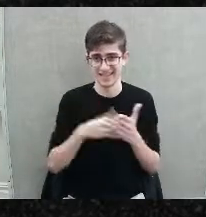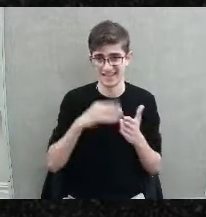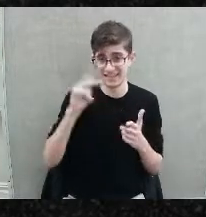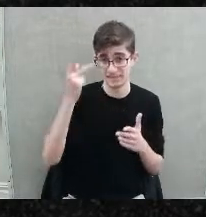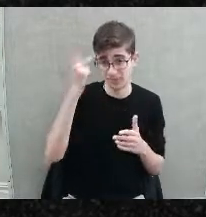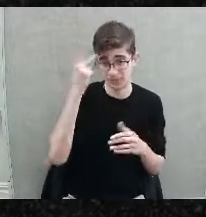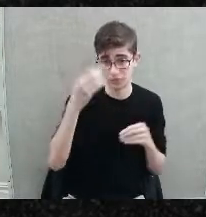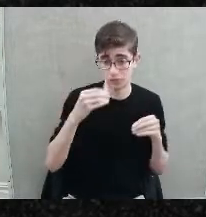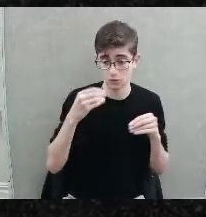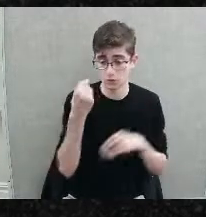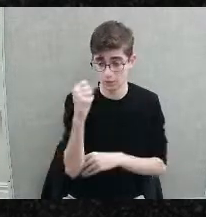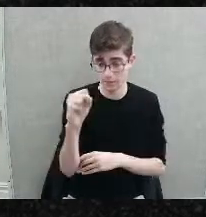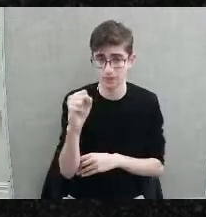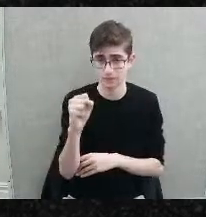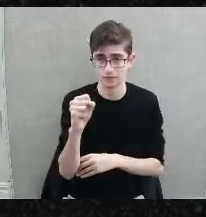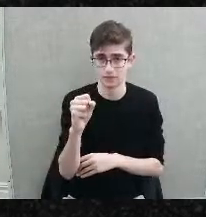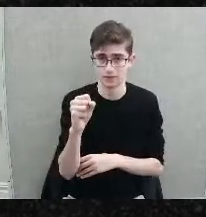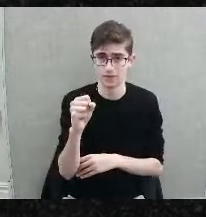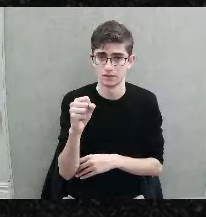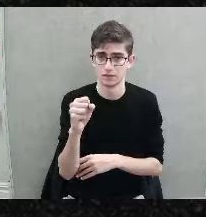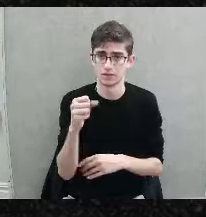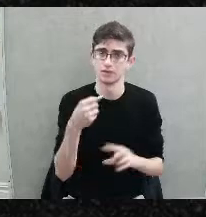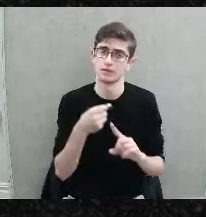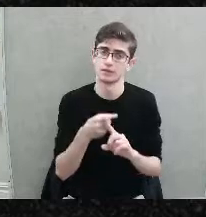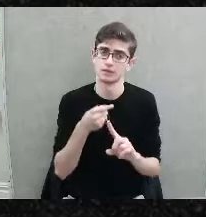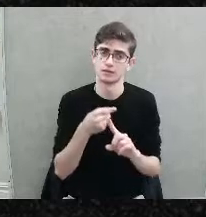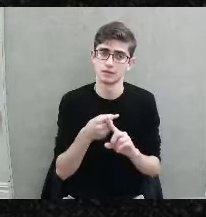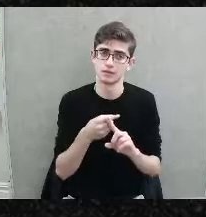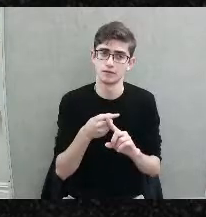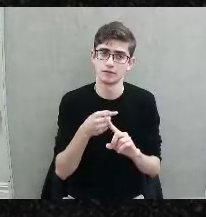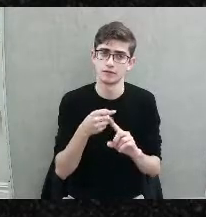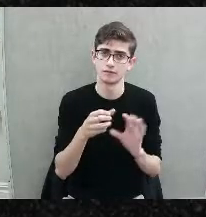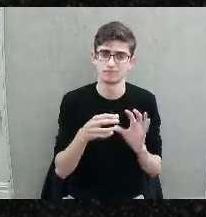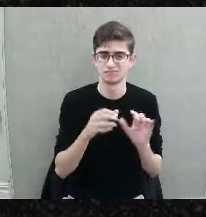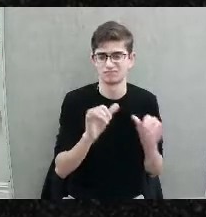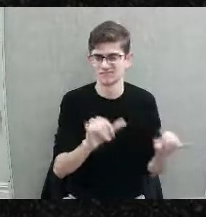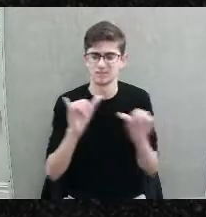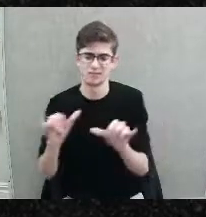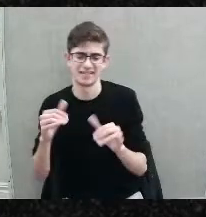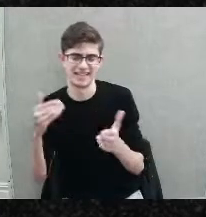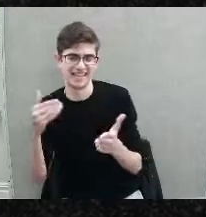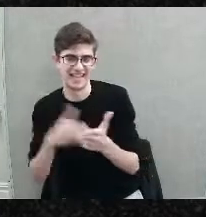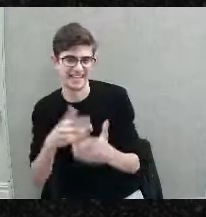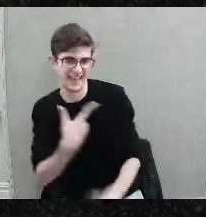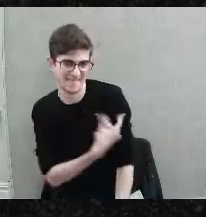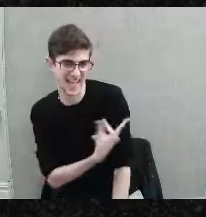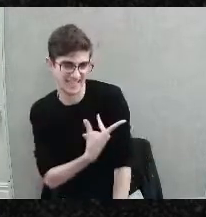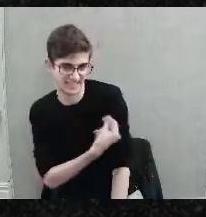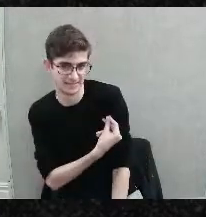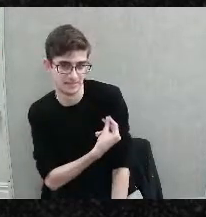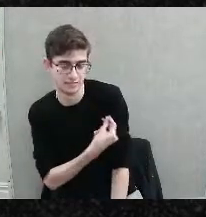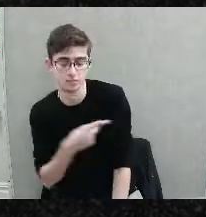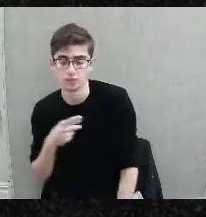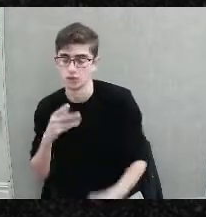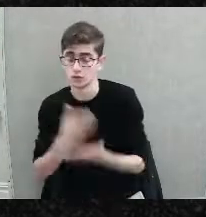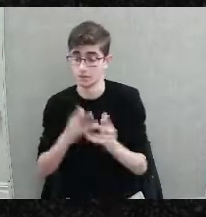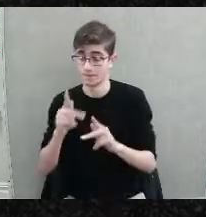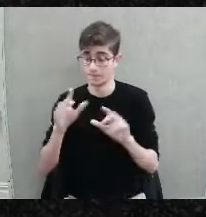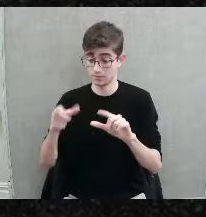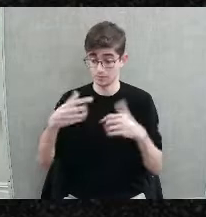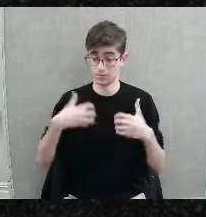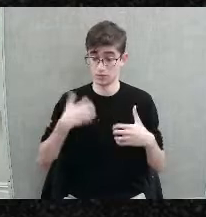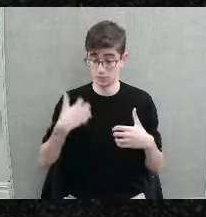that conflated with the anti-vaccine discourse. And they say vaccines are